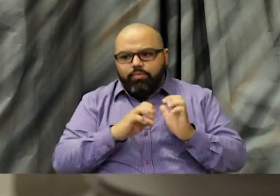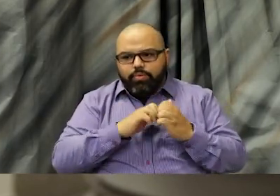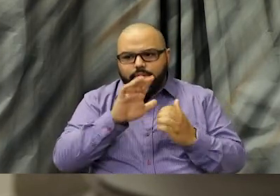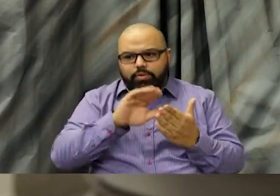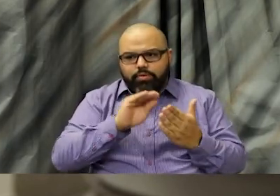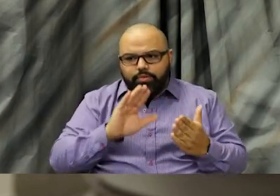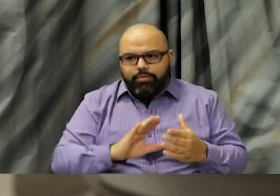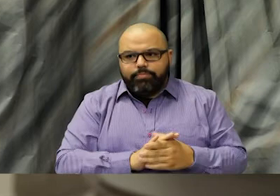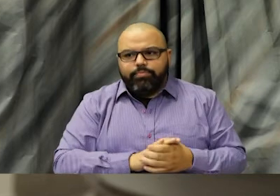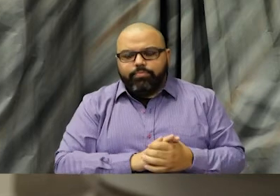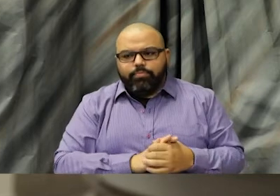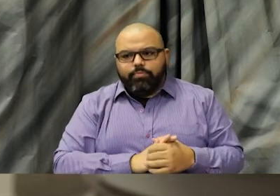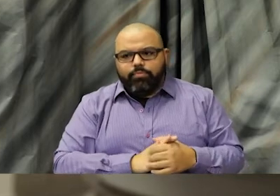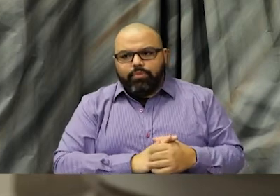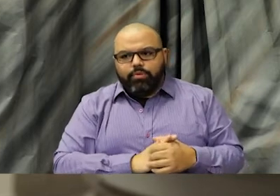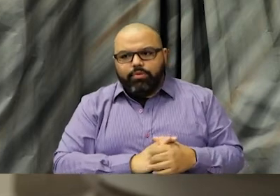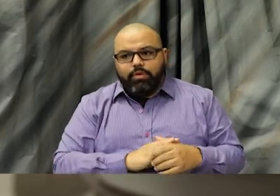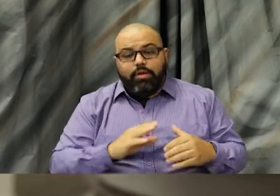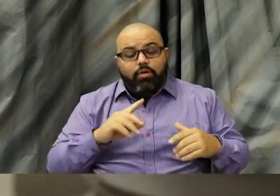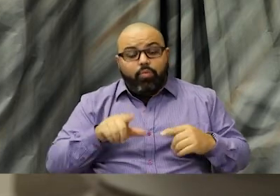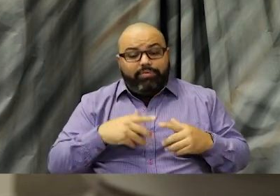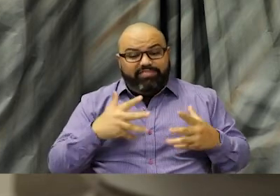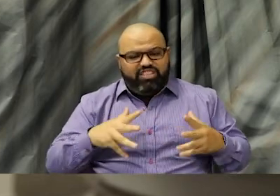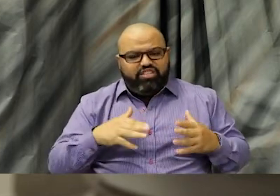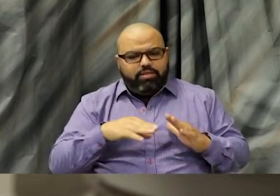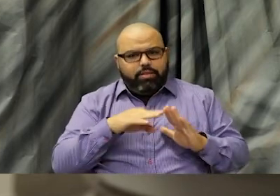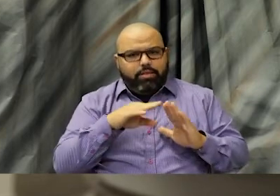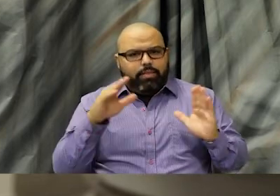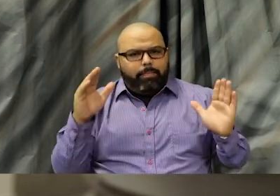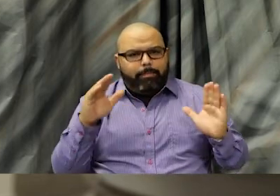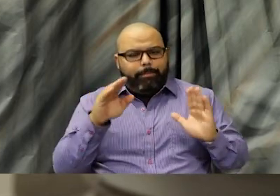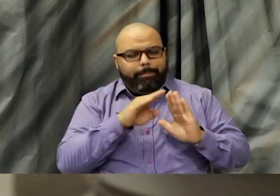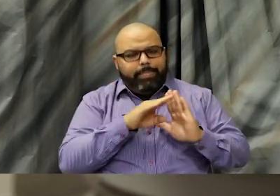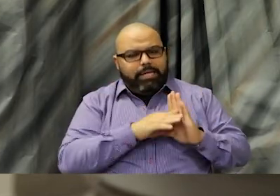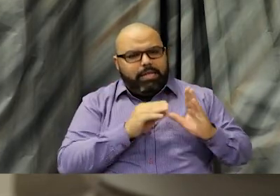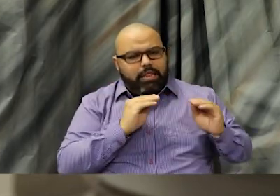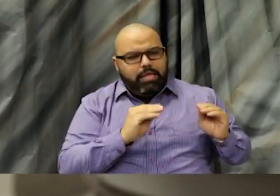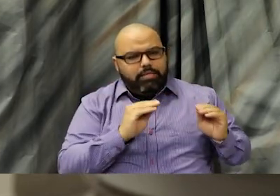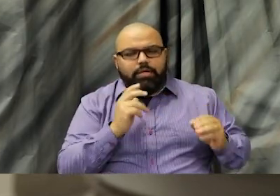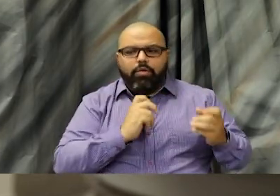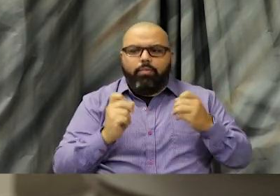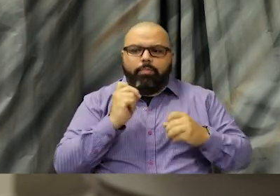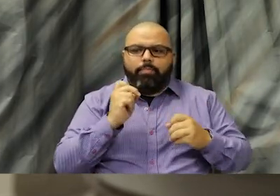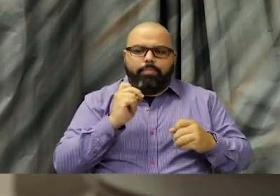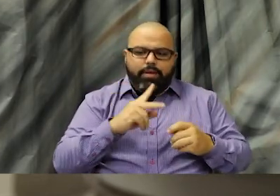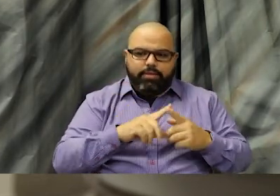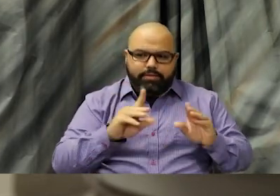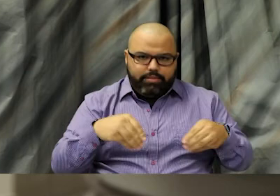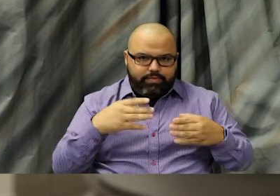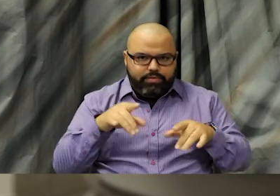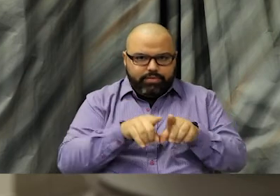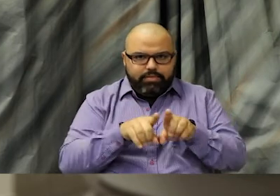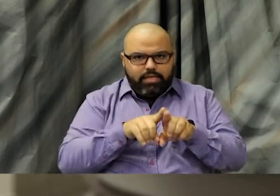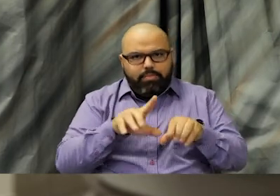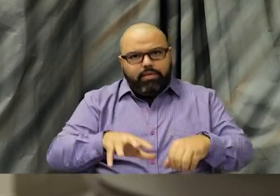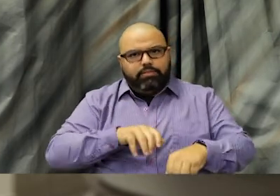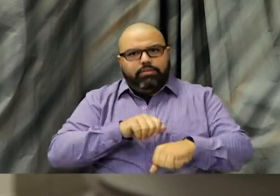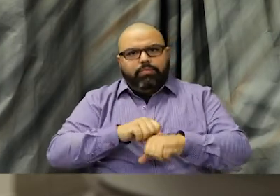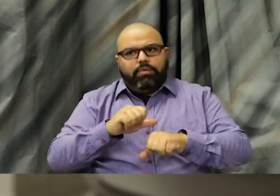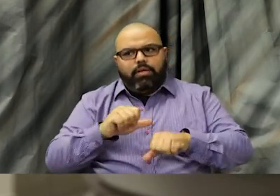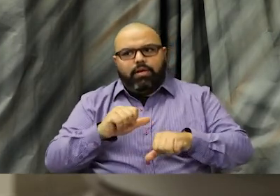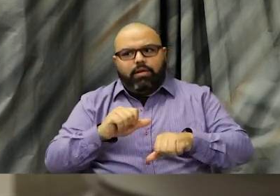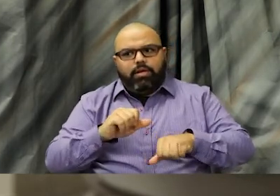with your students. After doing the mini lesson with my students, then I would go back and give them the same assignment